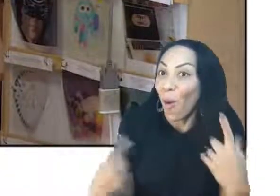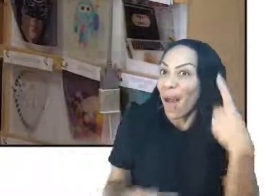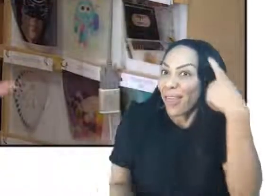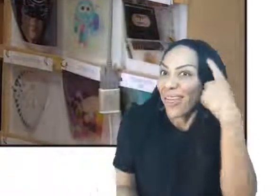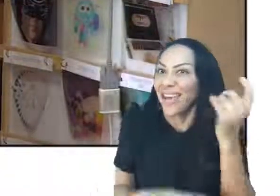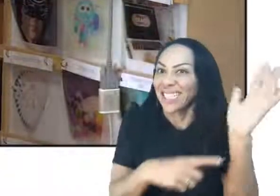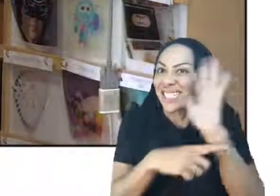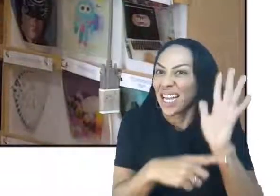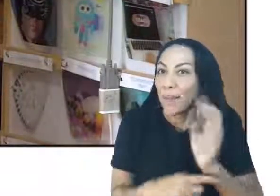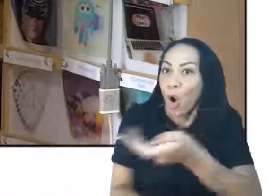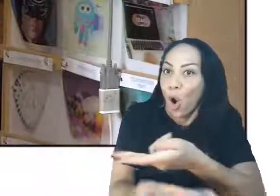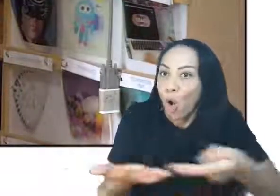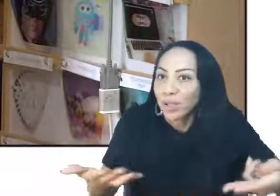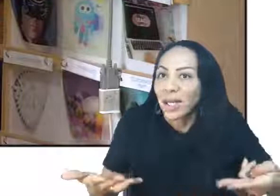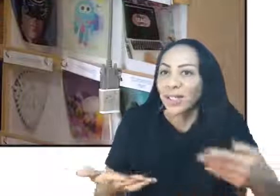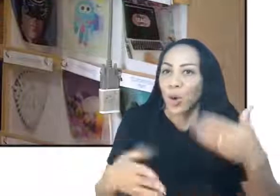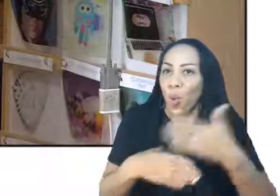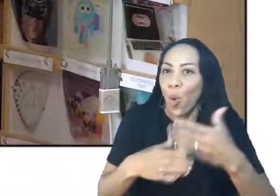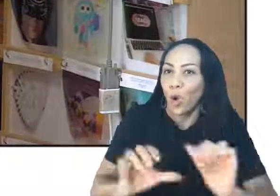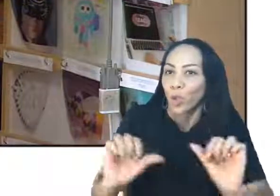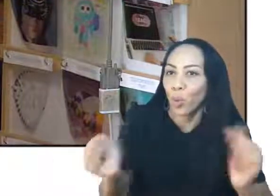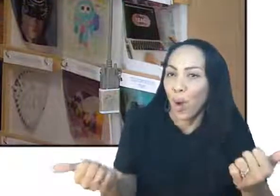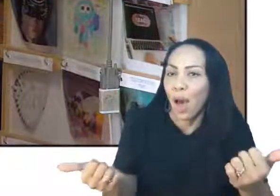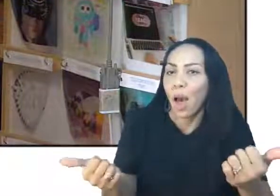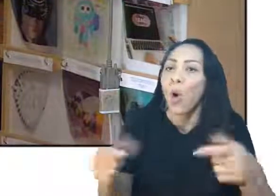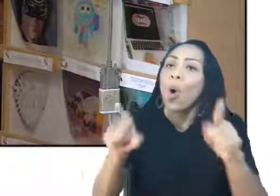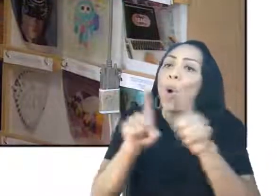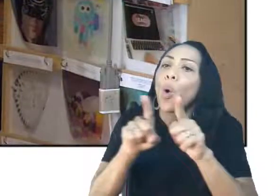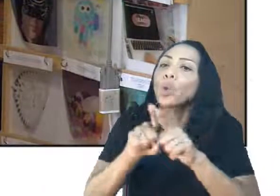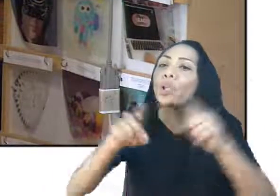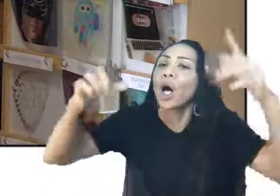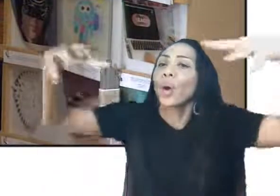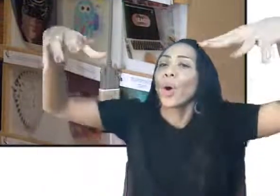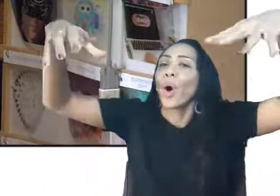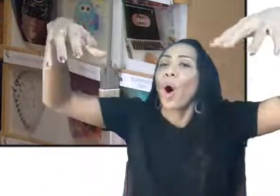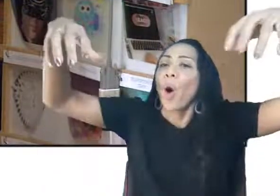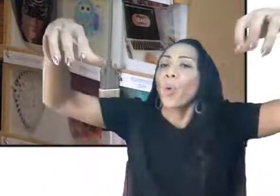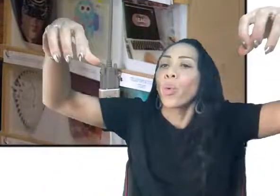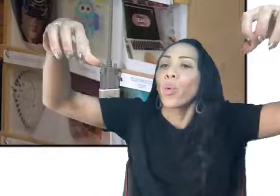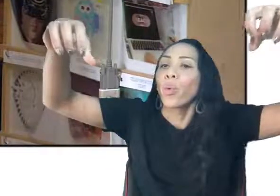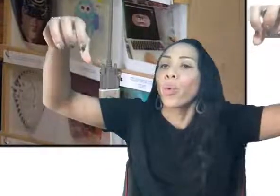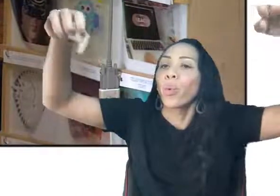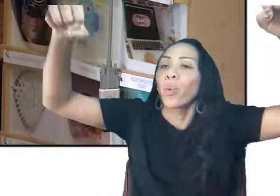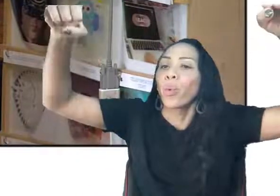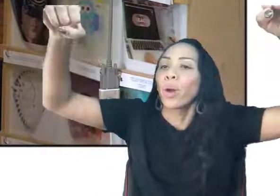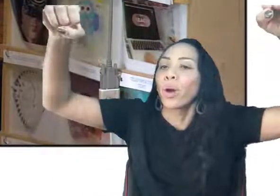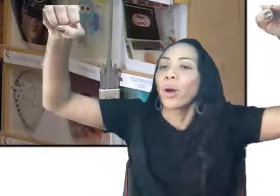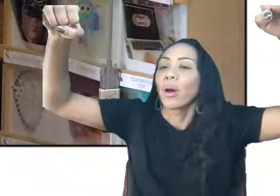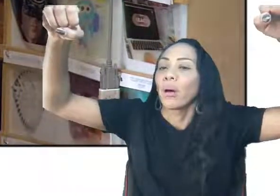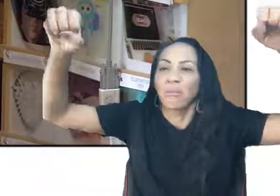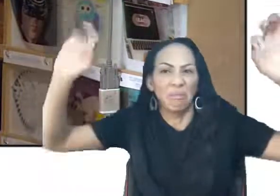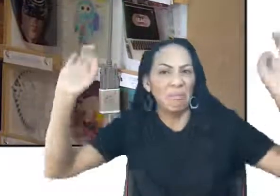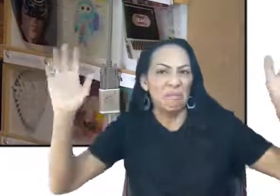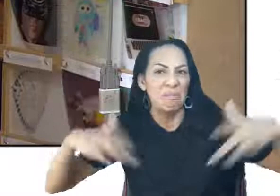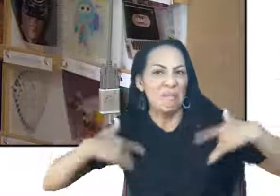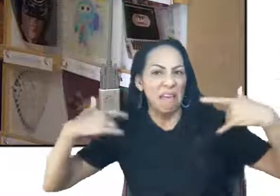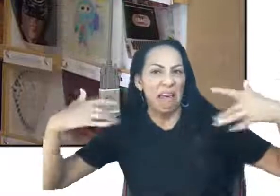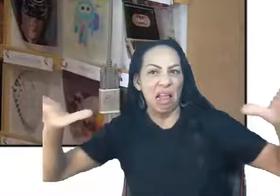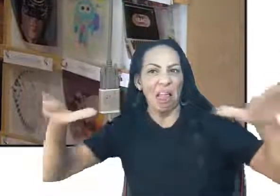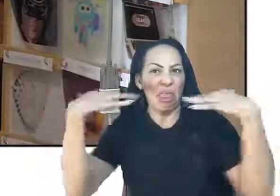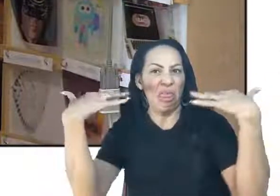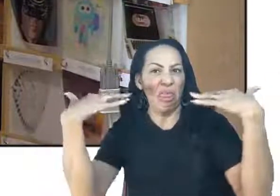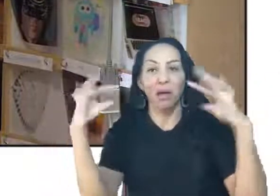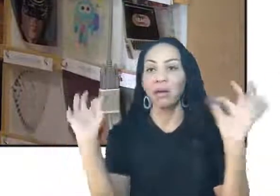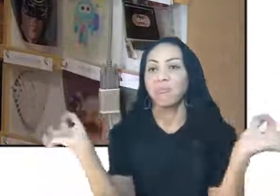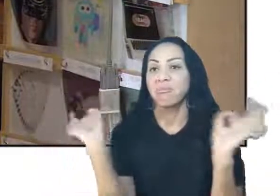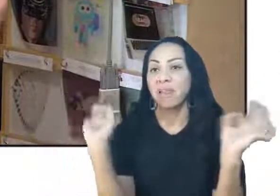And once the lights go down, I don't feel watched. I do feel a little bit watched at the beginning when I lie down. But once the lights go down, I